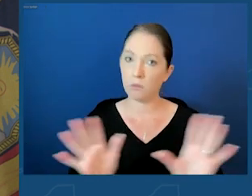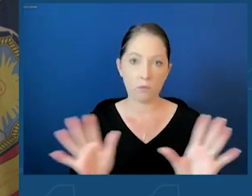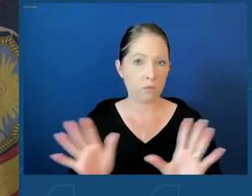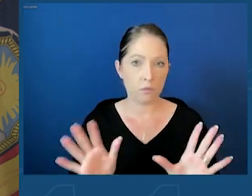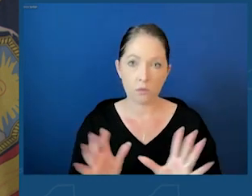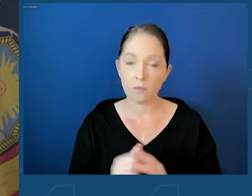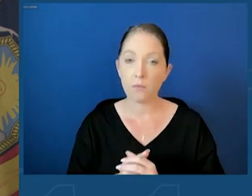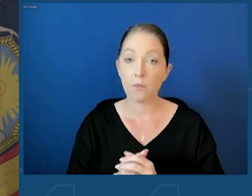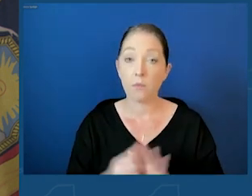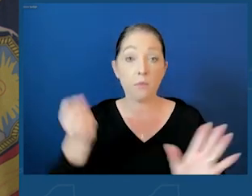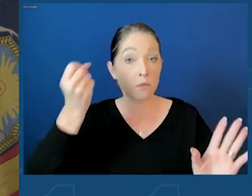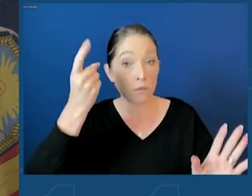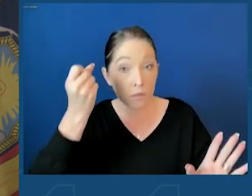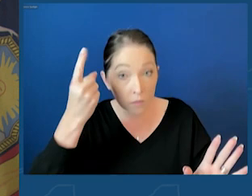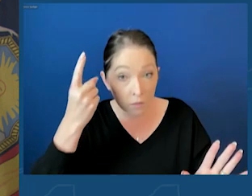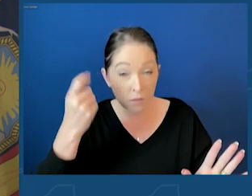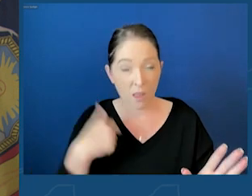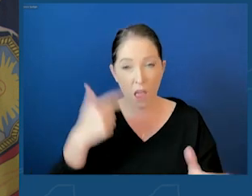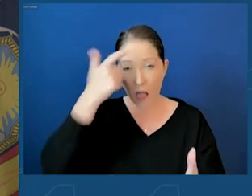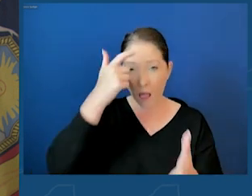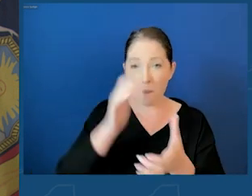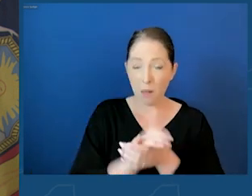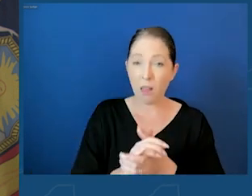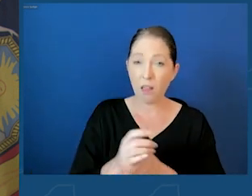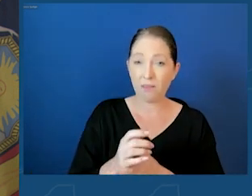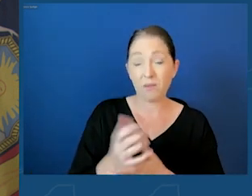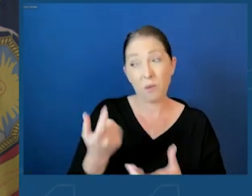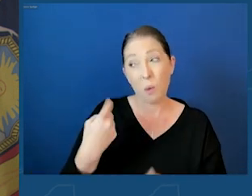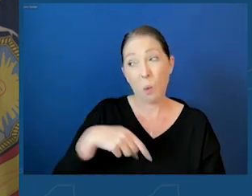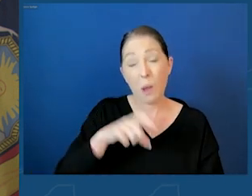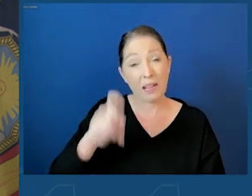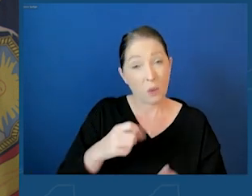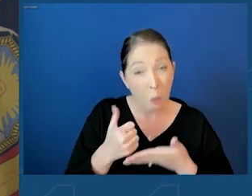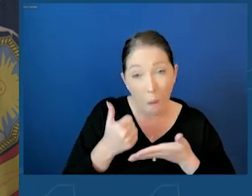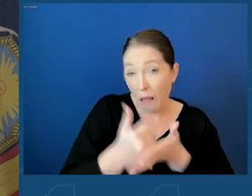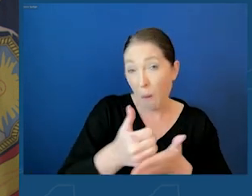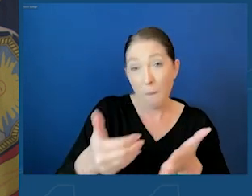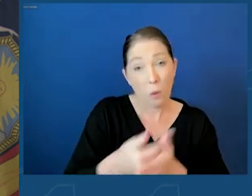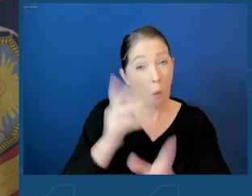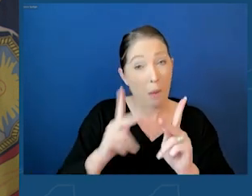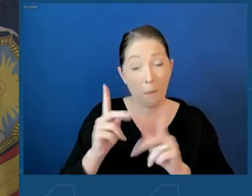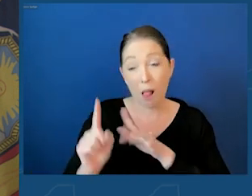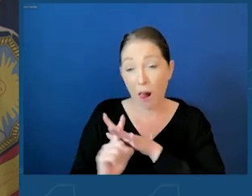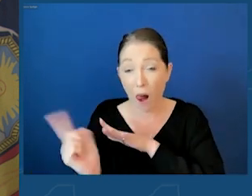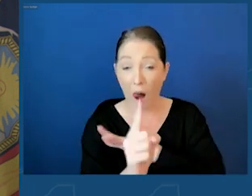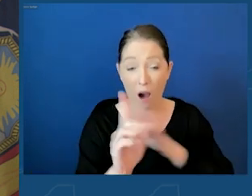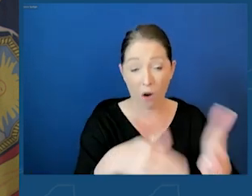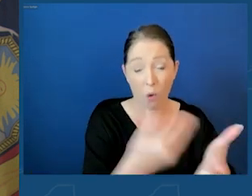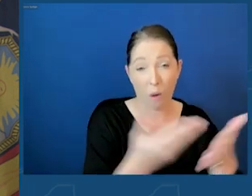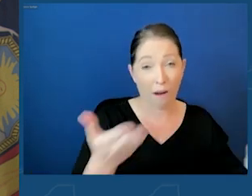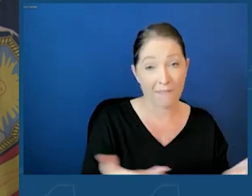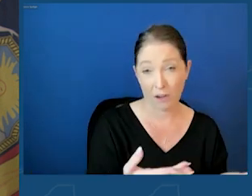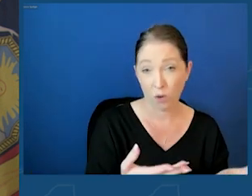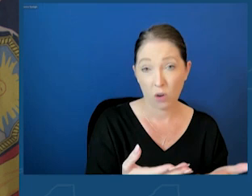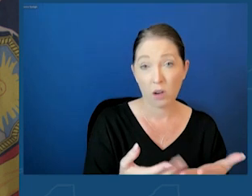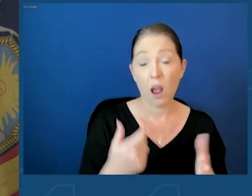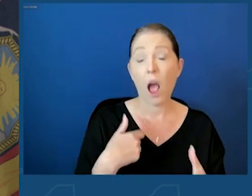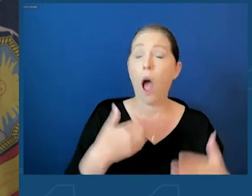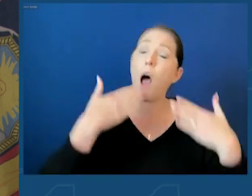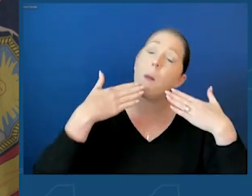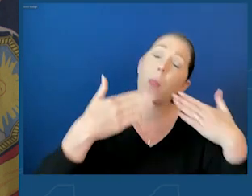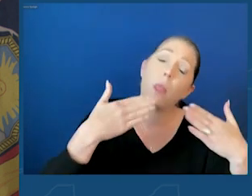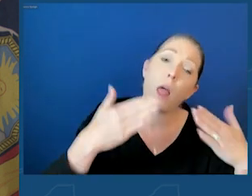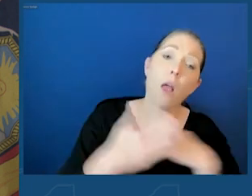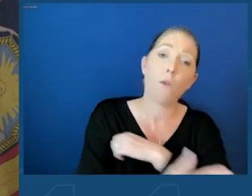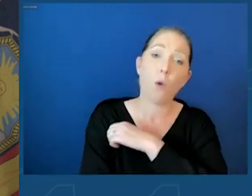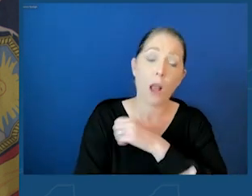I do believe we have a moral imperative to help these new arrivals. I'm grateful to the counties that have welcomed and supported the